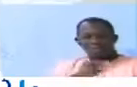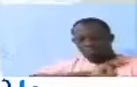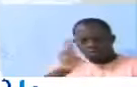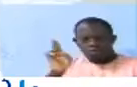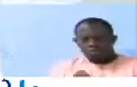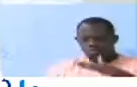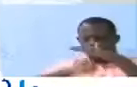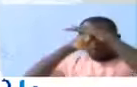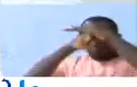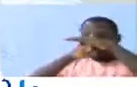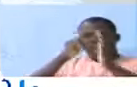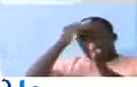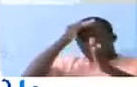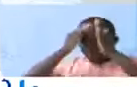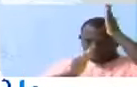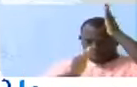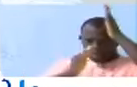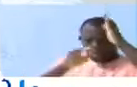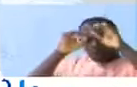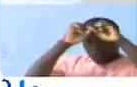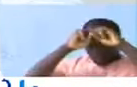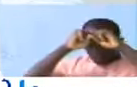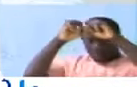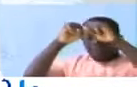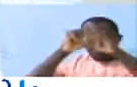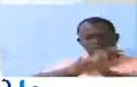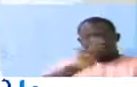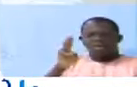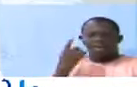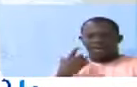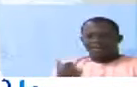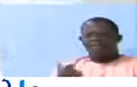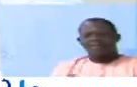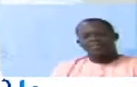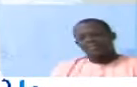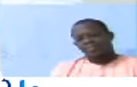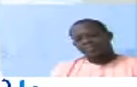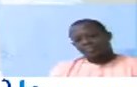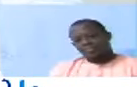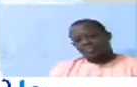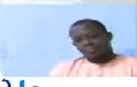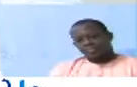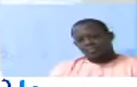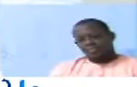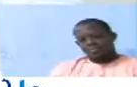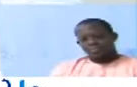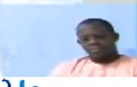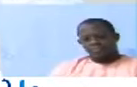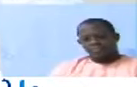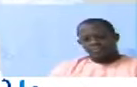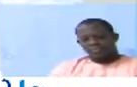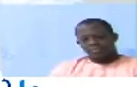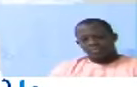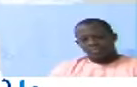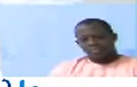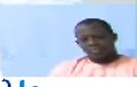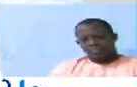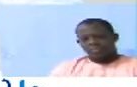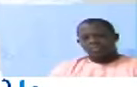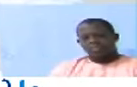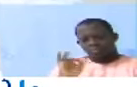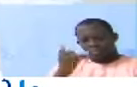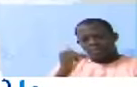ko ko la fanam ko iteni mo ñolu al fanam keta mo le men yalon ko al man la fi num sojar man sakundala